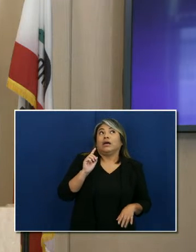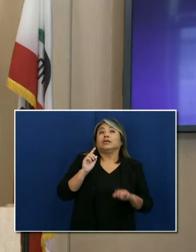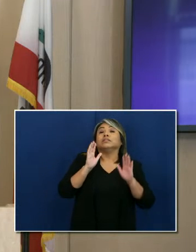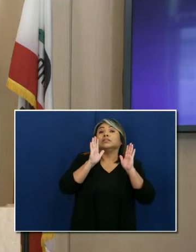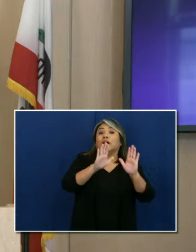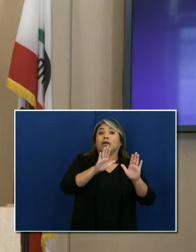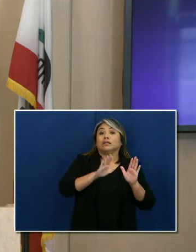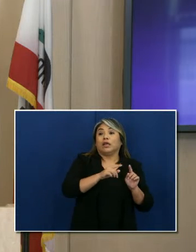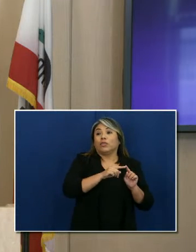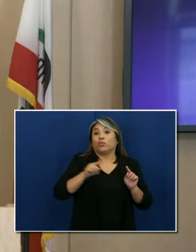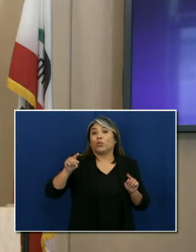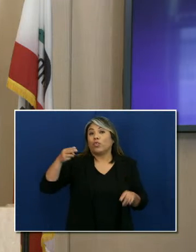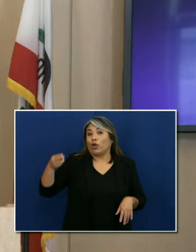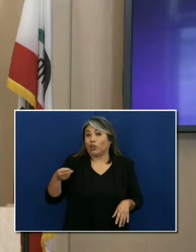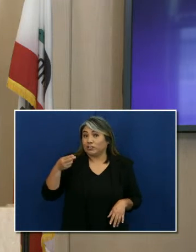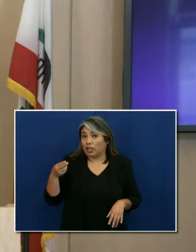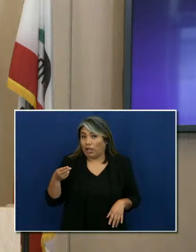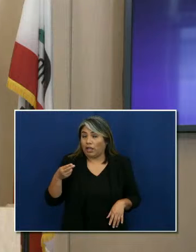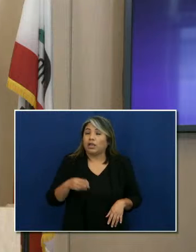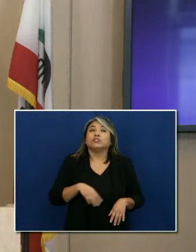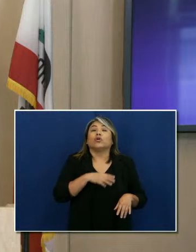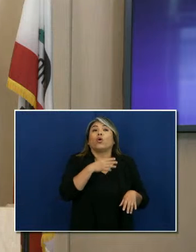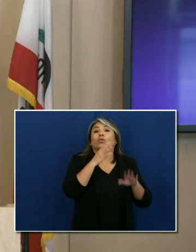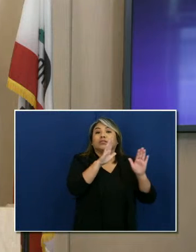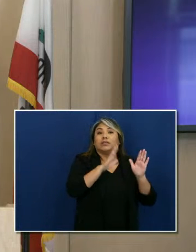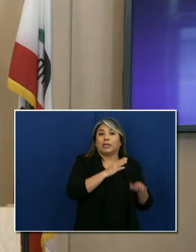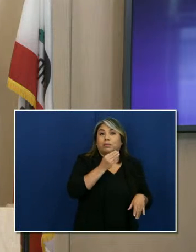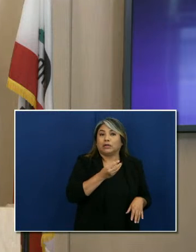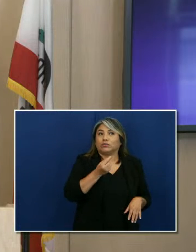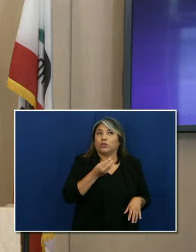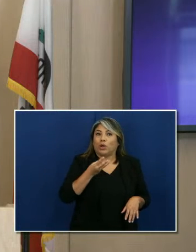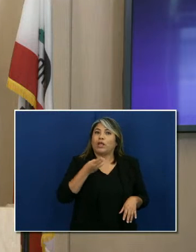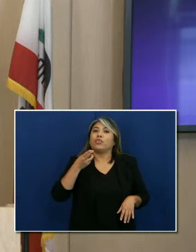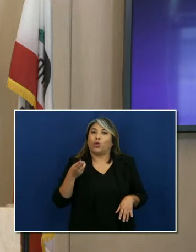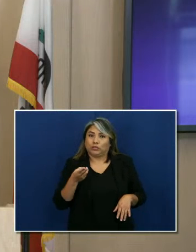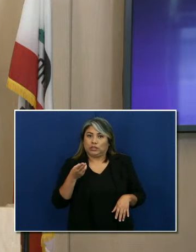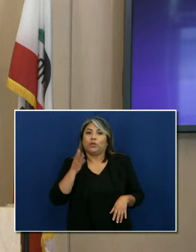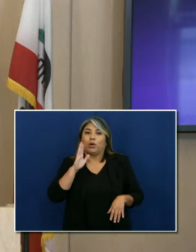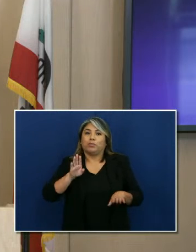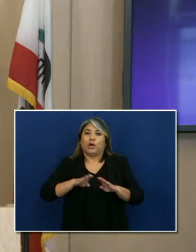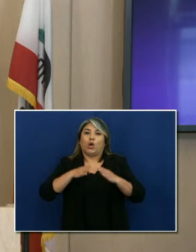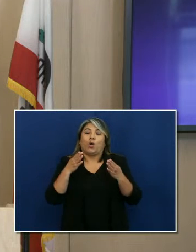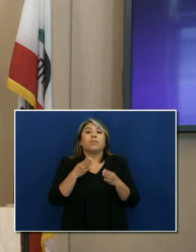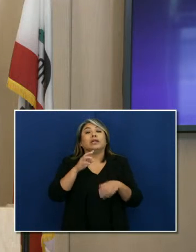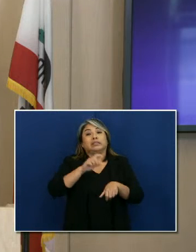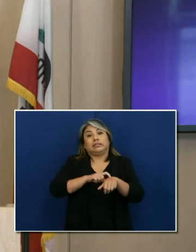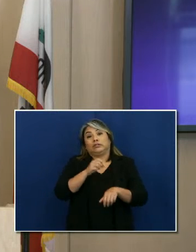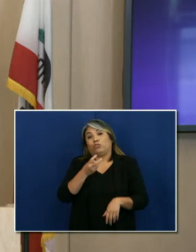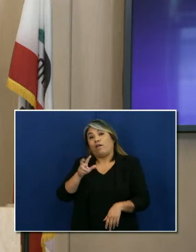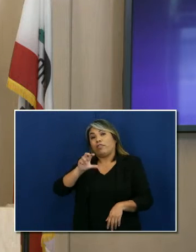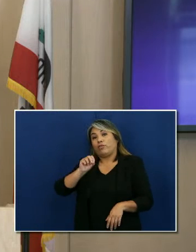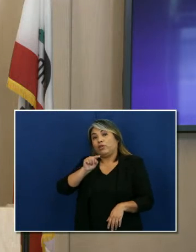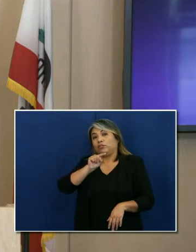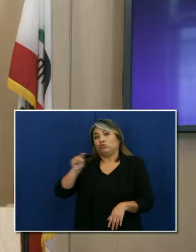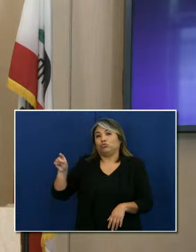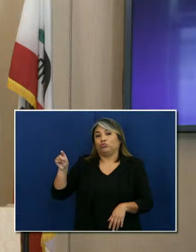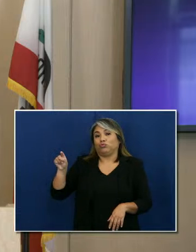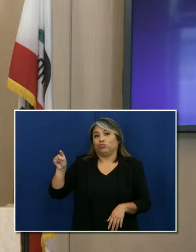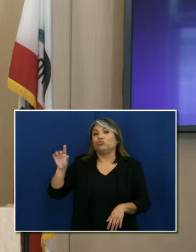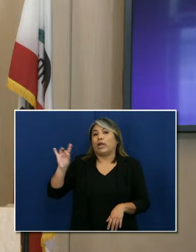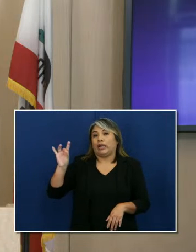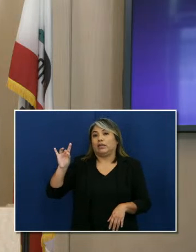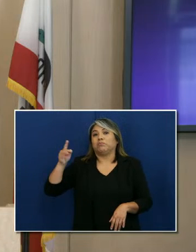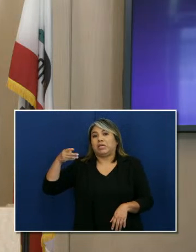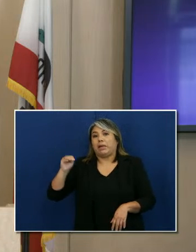Sunday through Thursday. So Sunday, Monday, Tuesday, Wednesday, Thursday, it will be open from 12:30 to